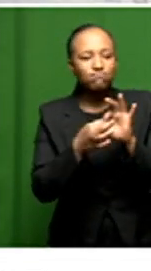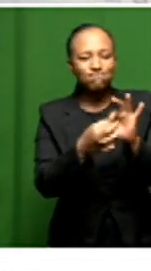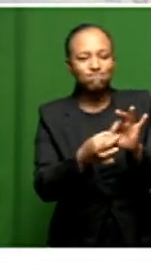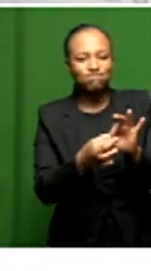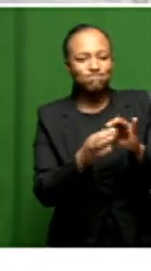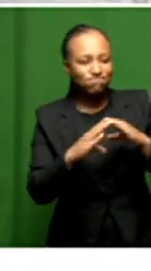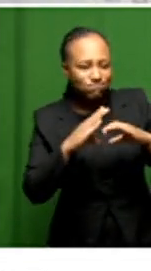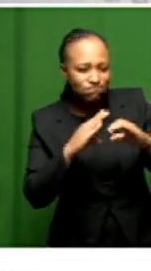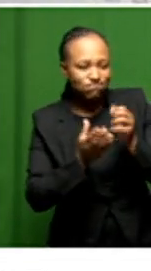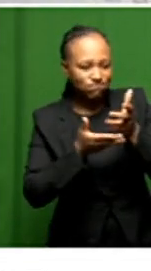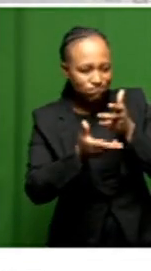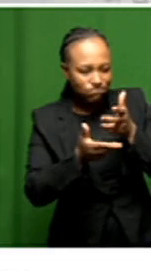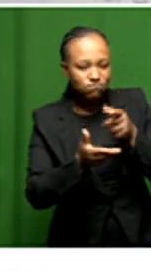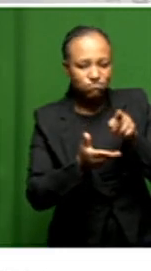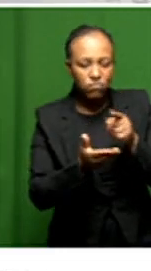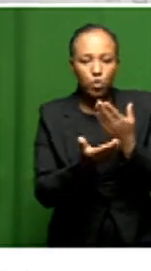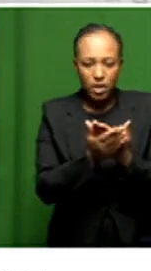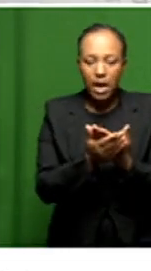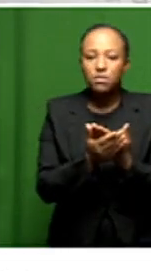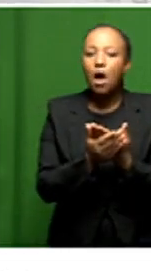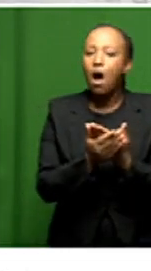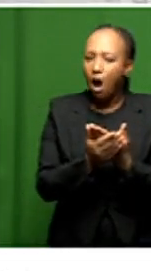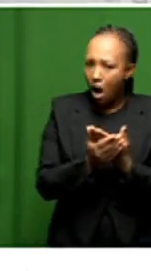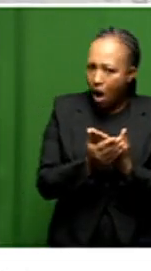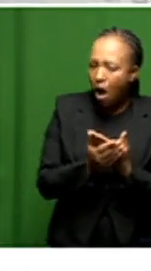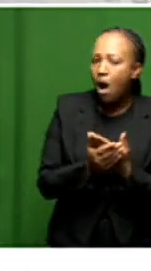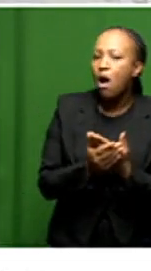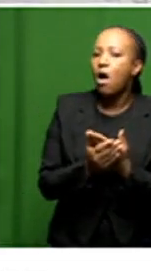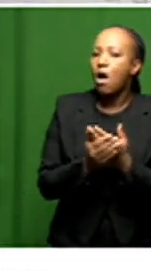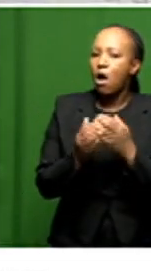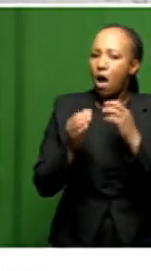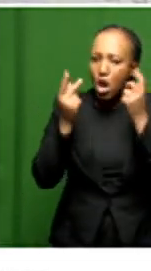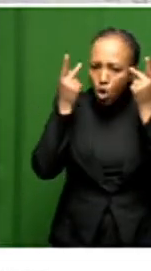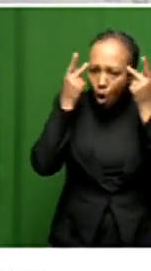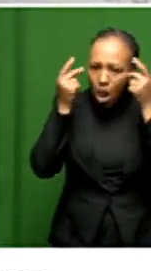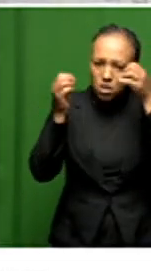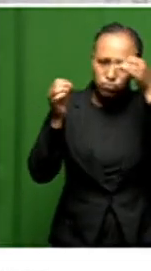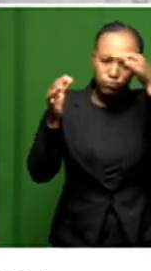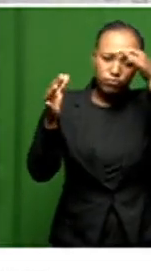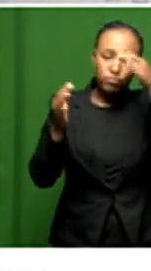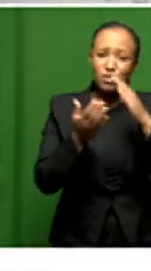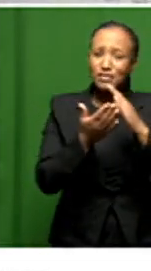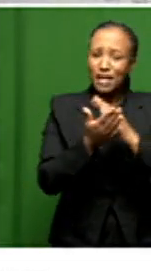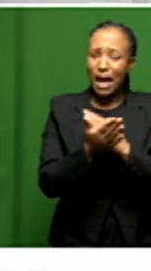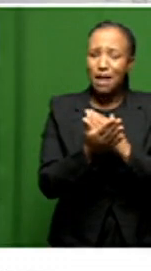able to help impart, improve knowledge. And for many people, they're just scared of the needle. It's